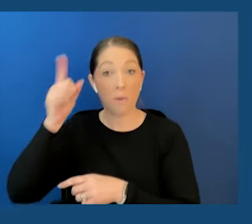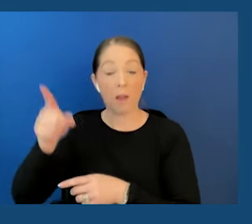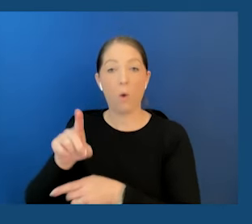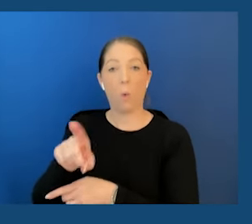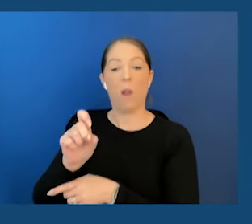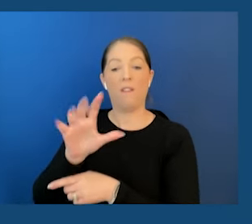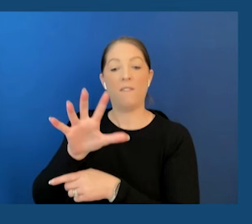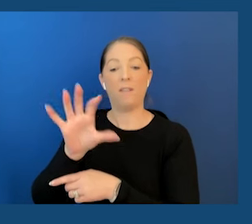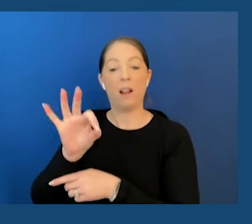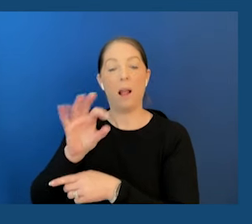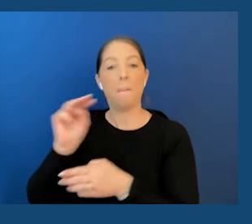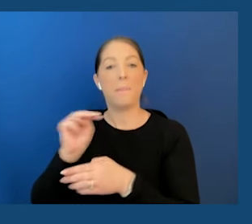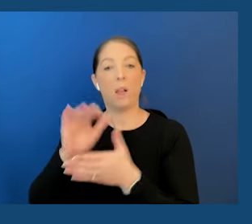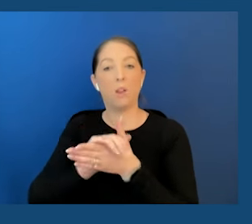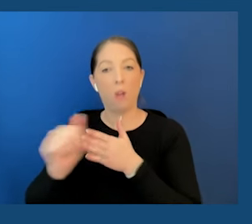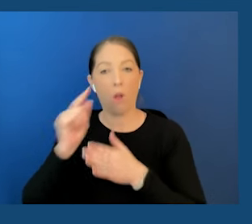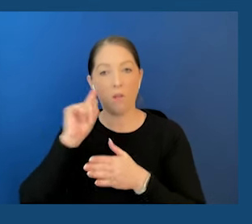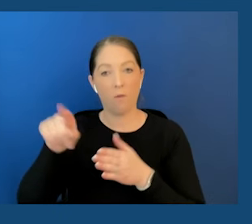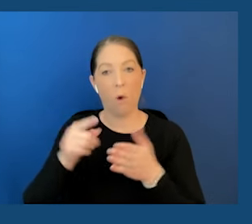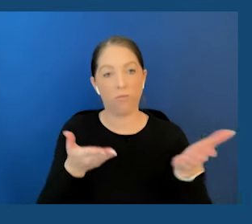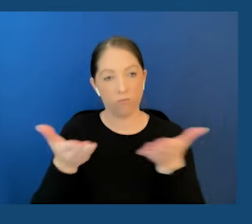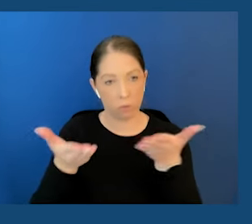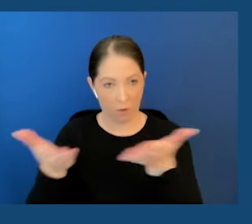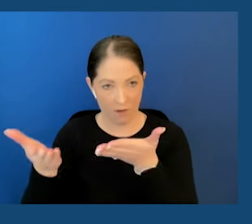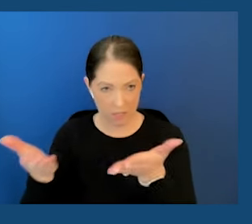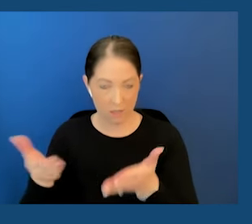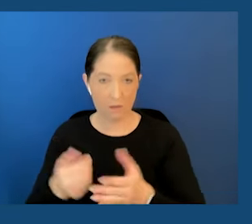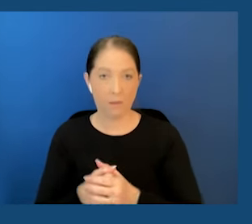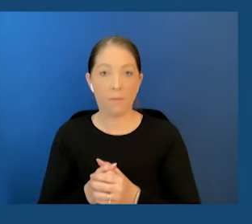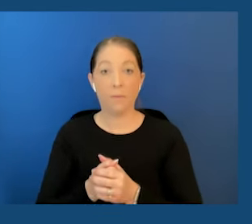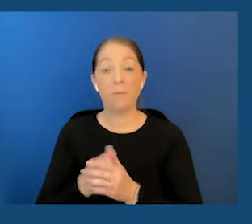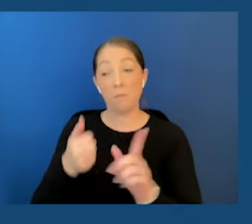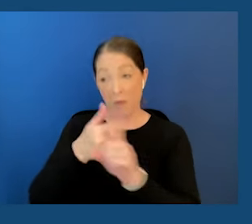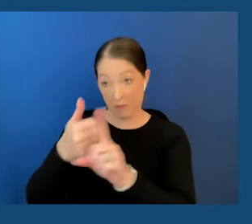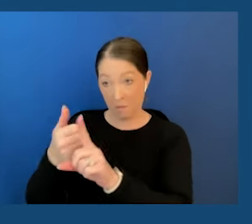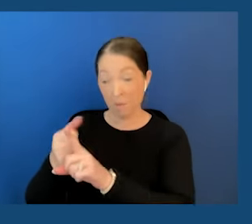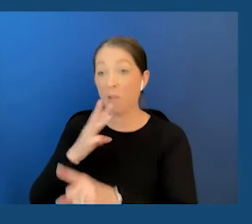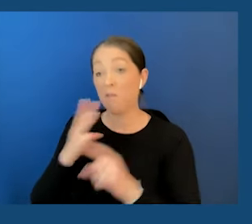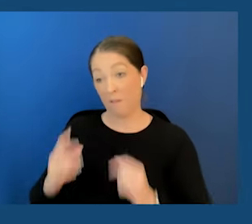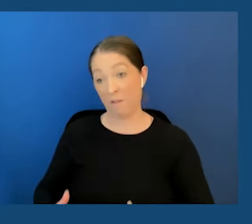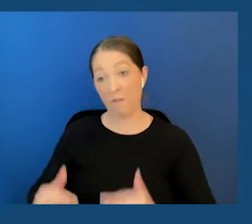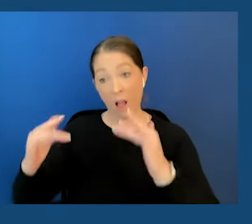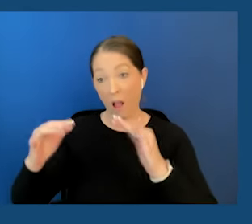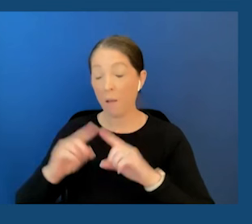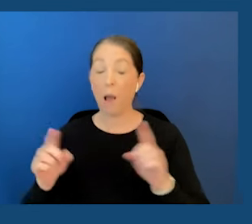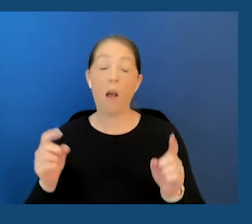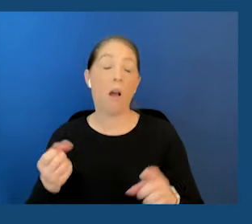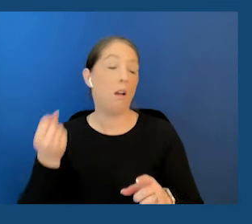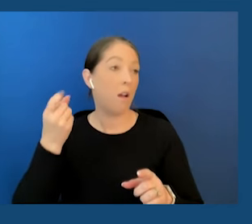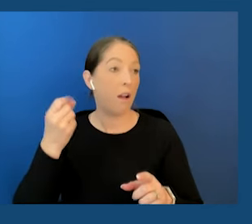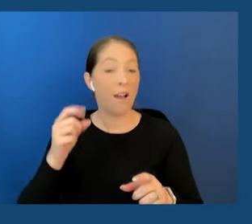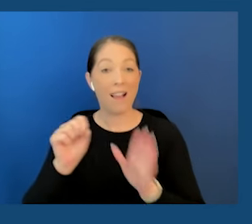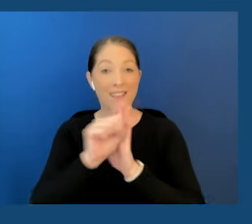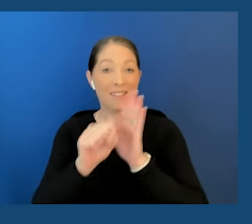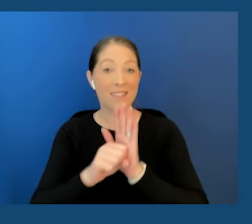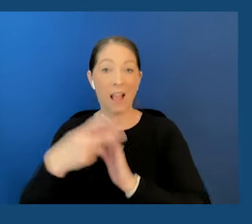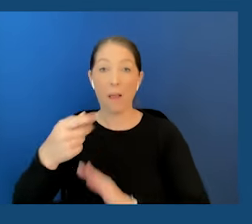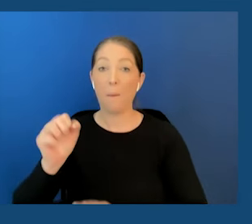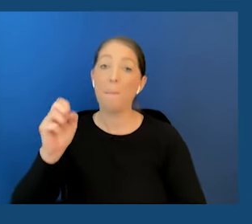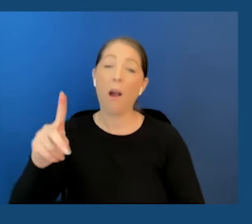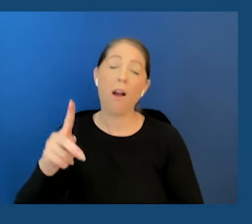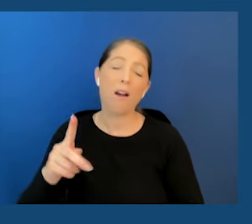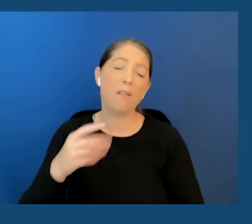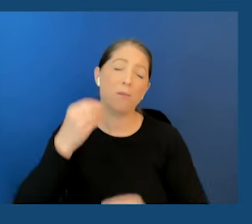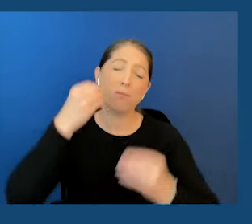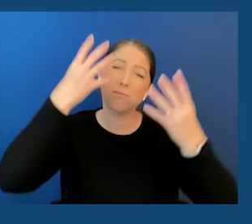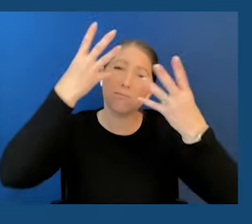money. And one thing we do have around here, and they do get flooded themselves, but our extraordinary state parks. They are just so beautiful.